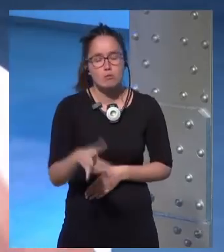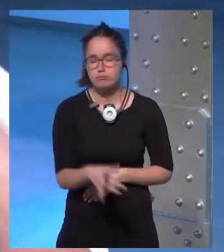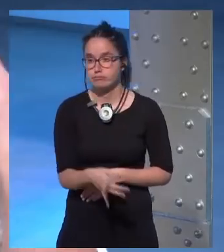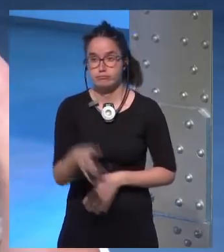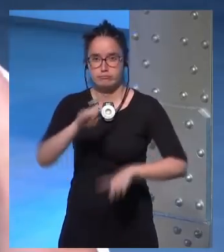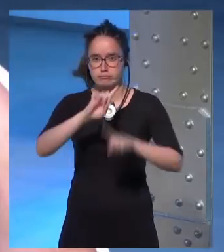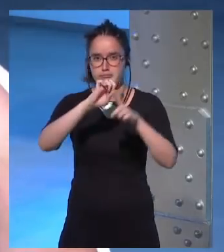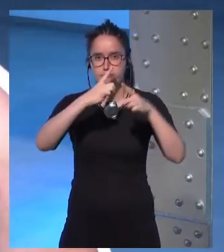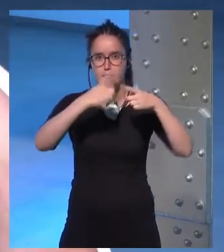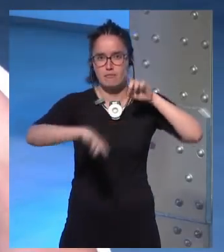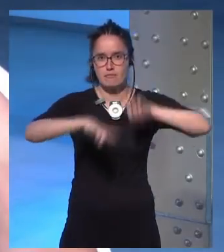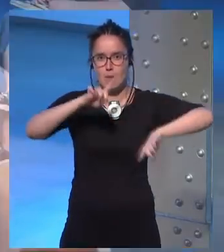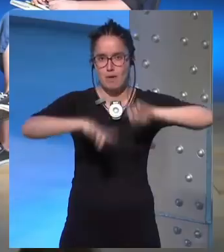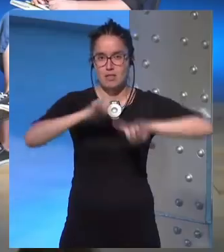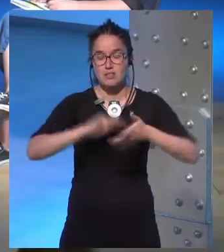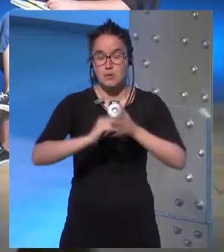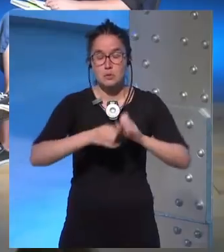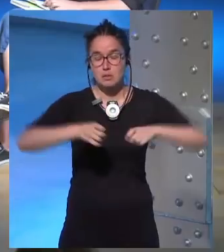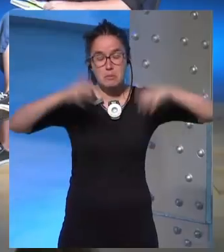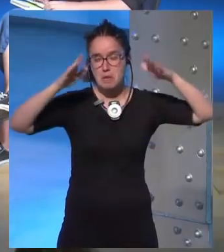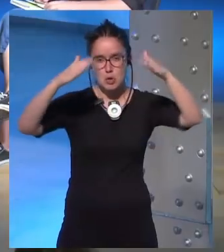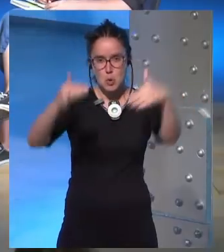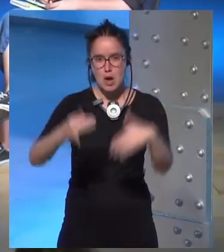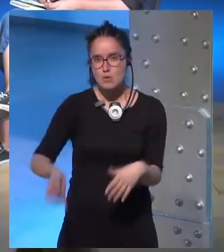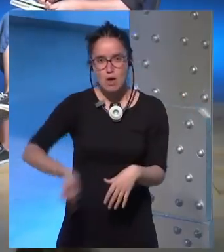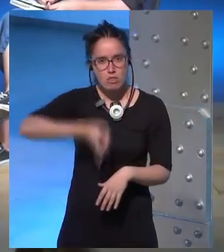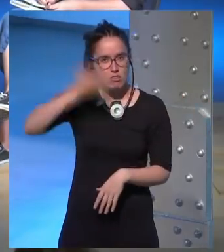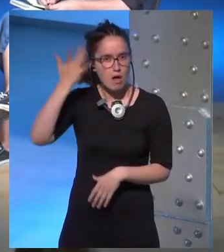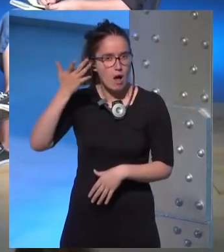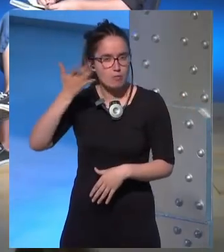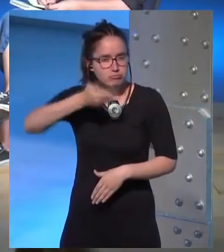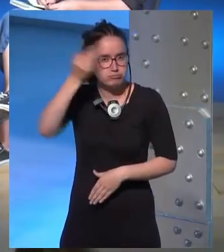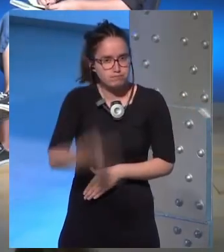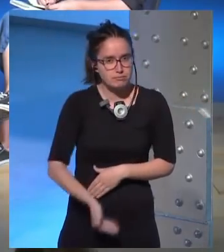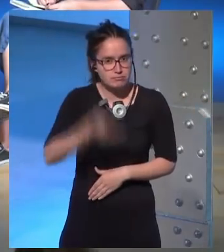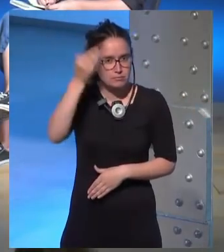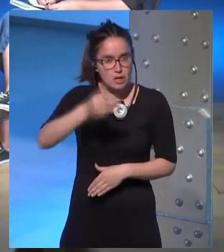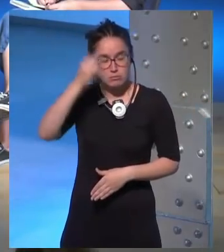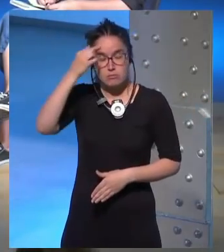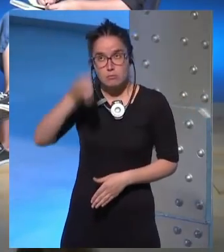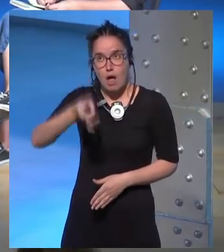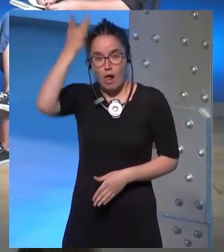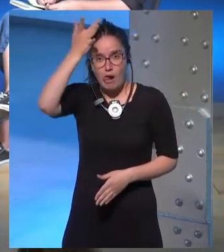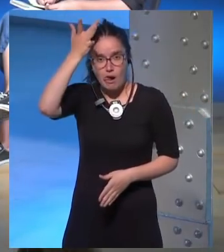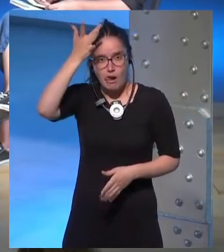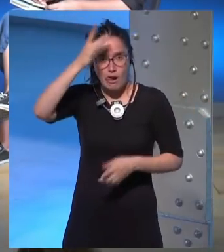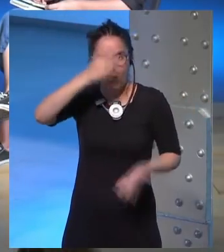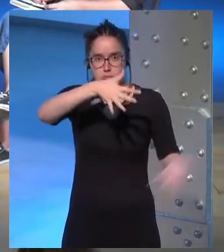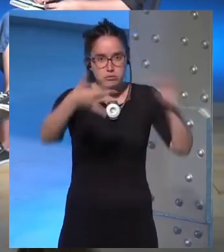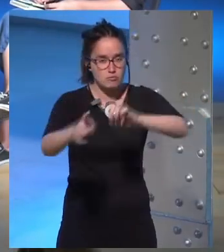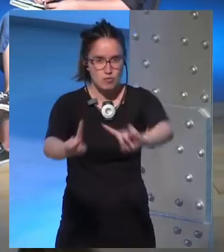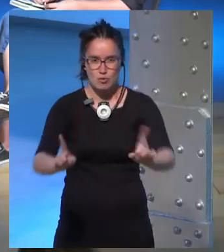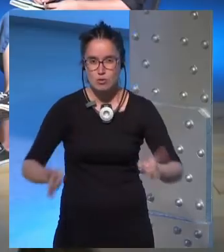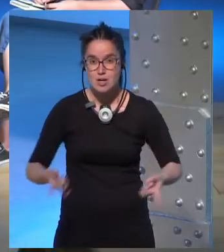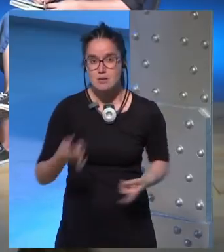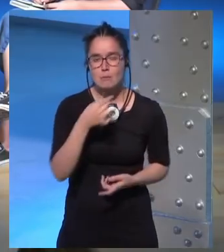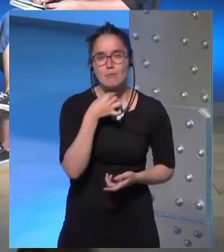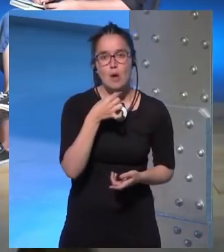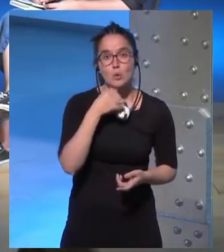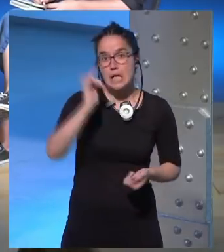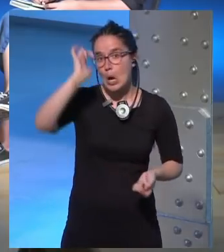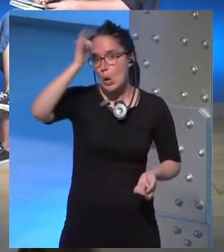magic system or a interesting the world building bit. Light Brigade, I